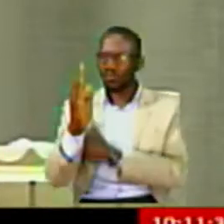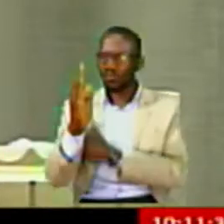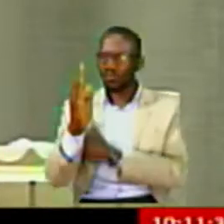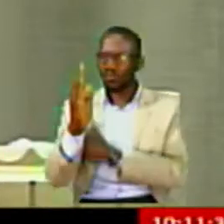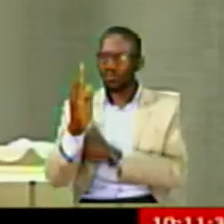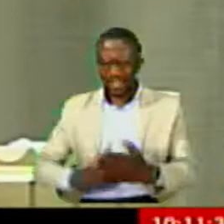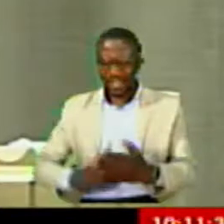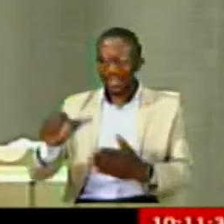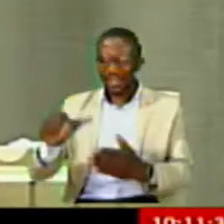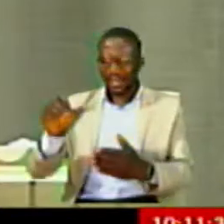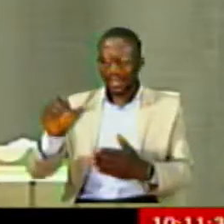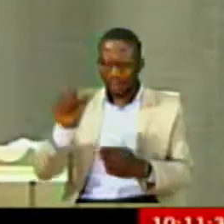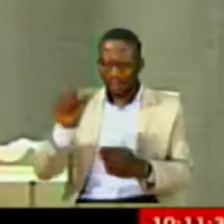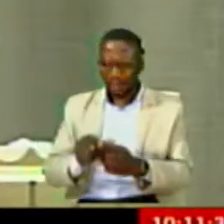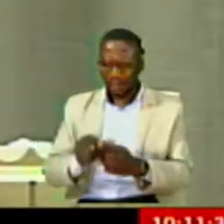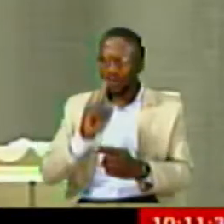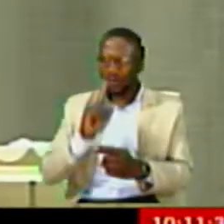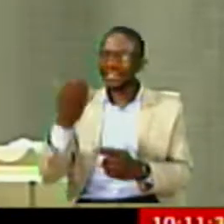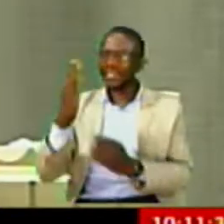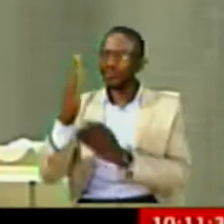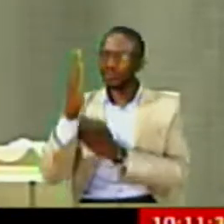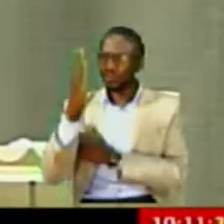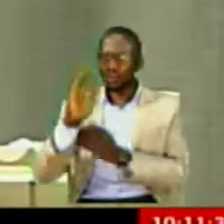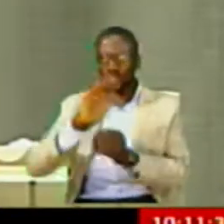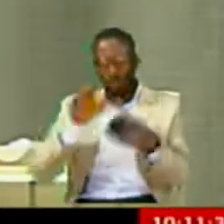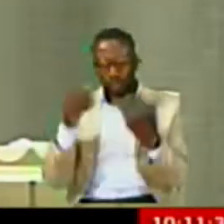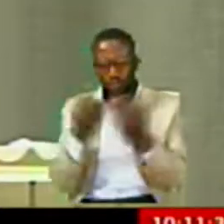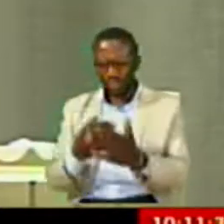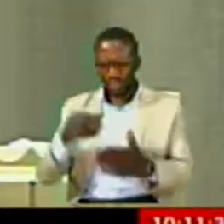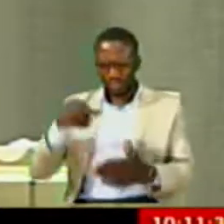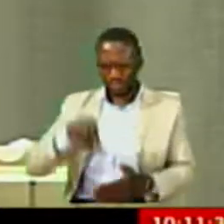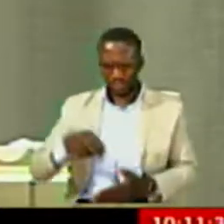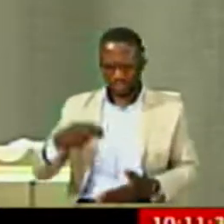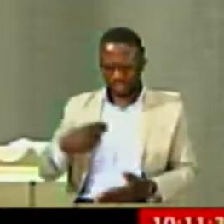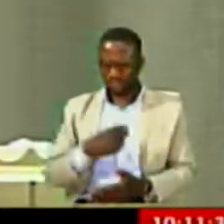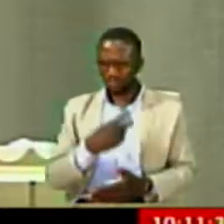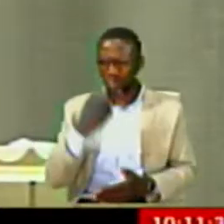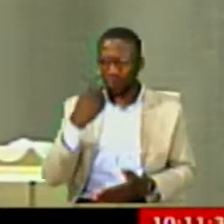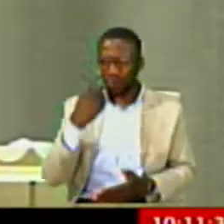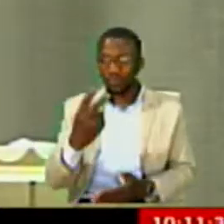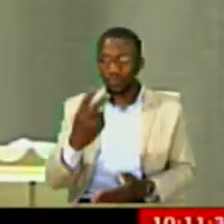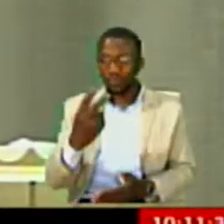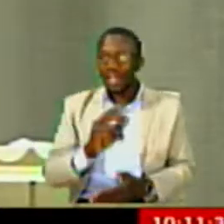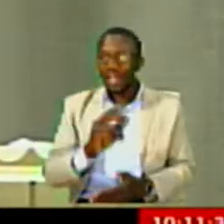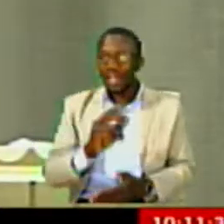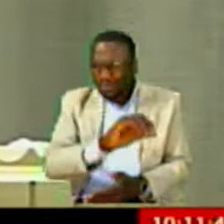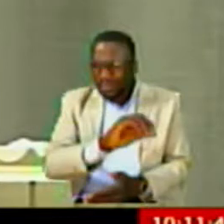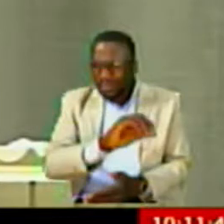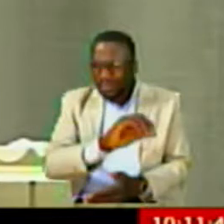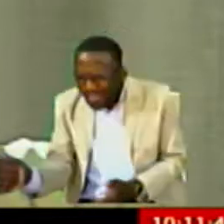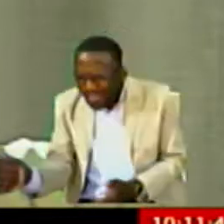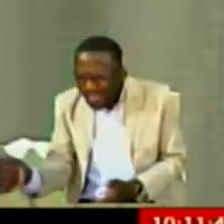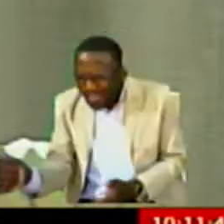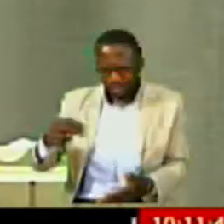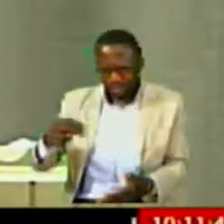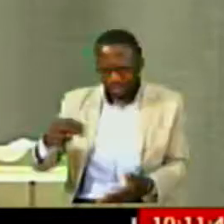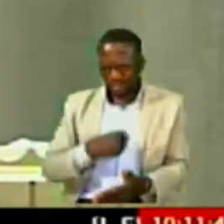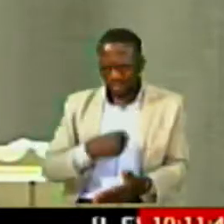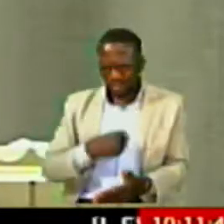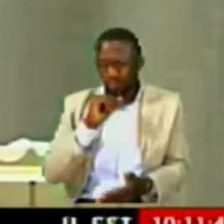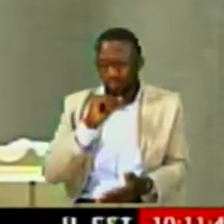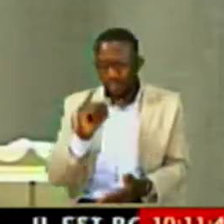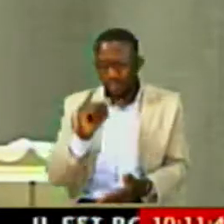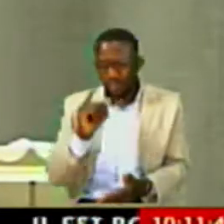was God. Tout ce que nous voyons, whatever we believe, ce que nous ne voyons pas, even whatever we see, créé par la parole and de what Dieu. We cannot see